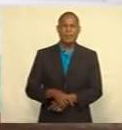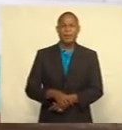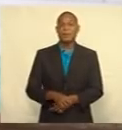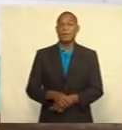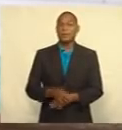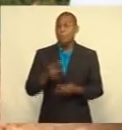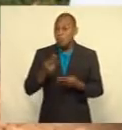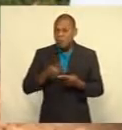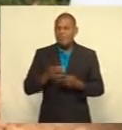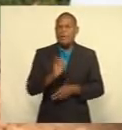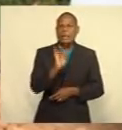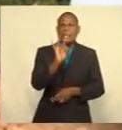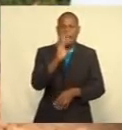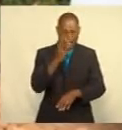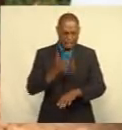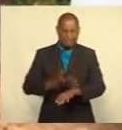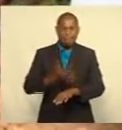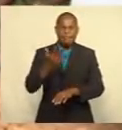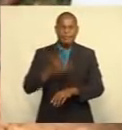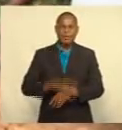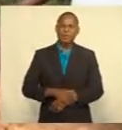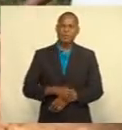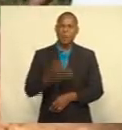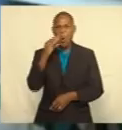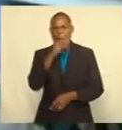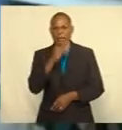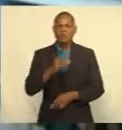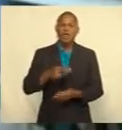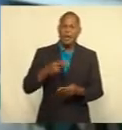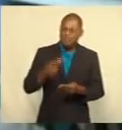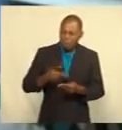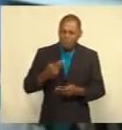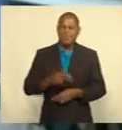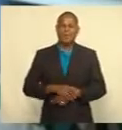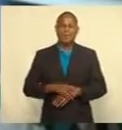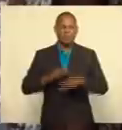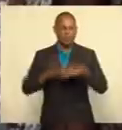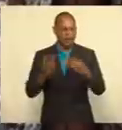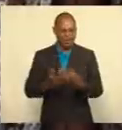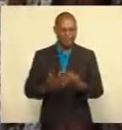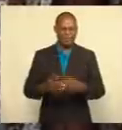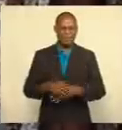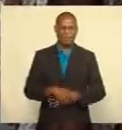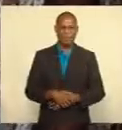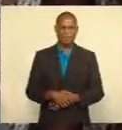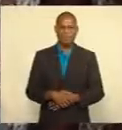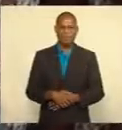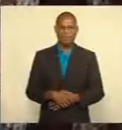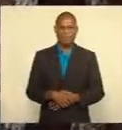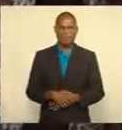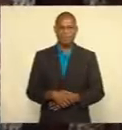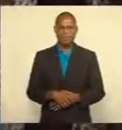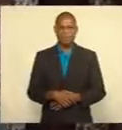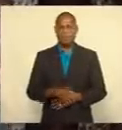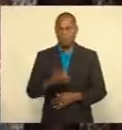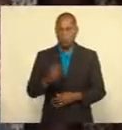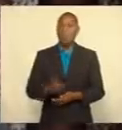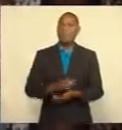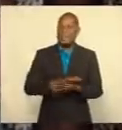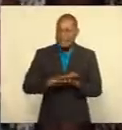o'clock. So it was lunch and breakfast, not like it's always. I was helping my neighbor clean the house, cook